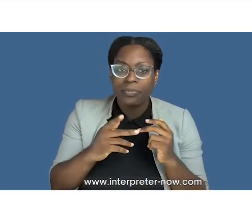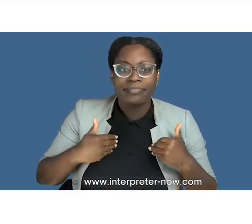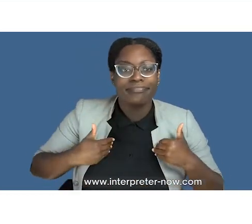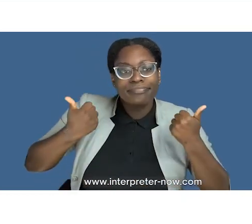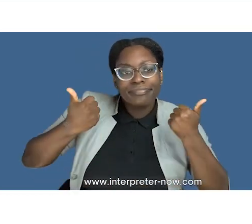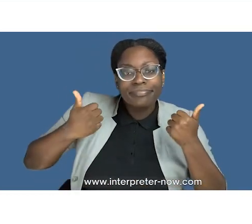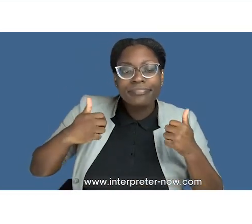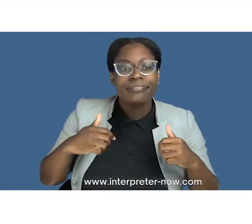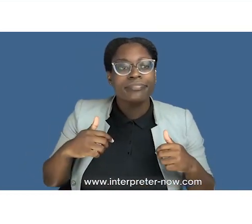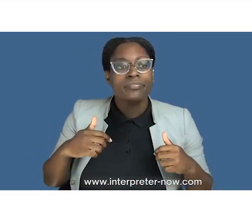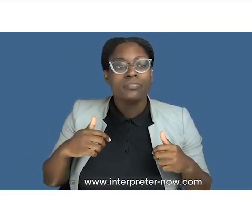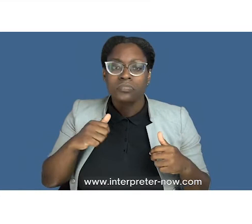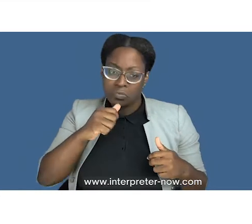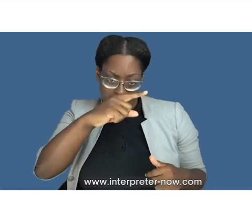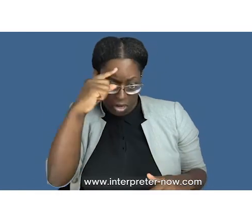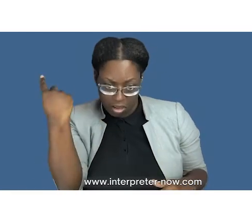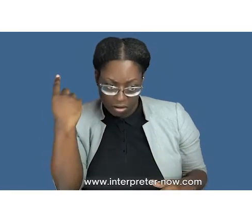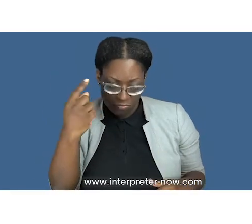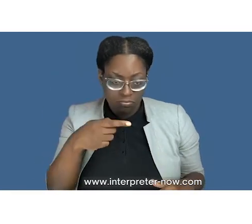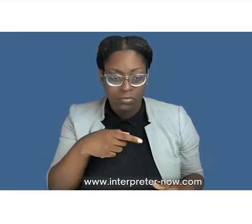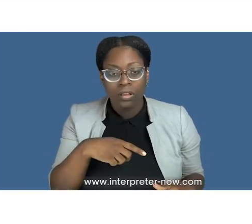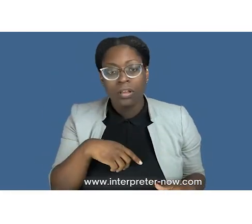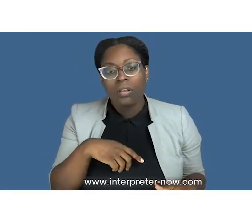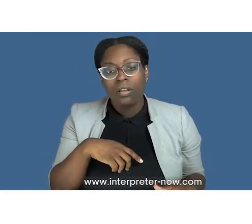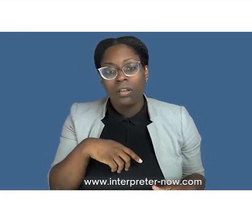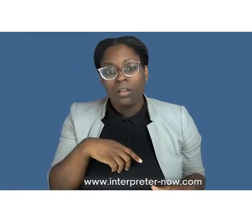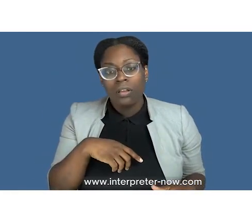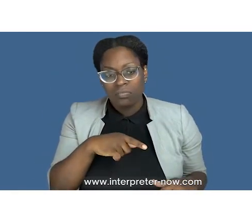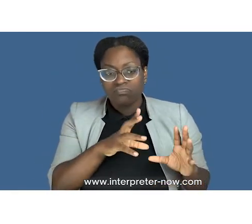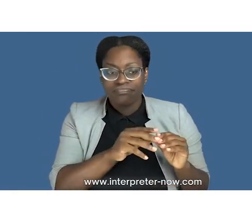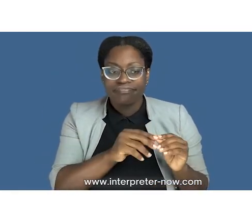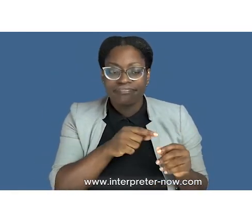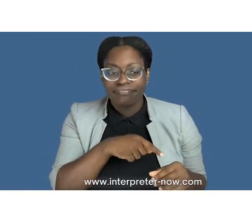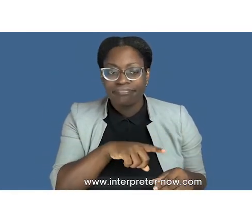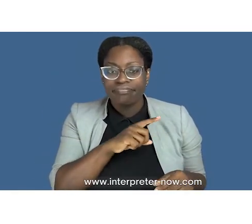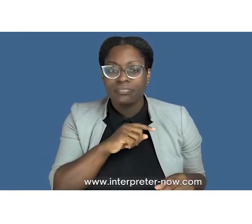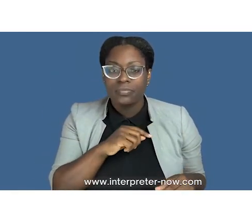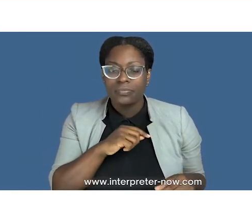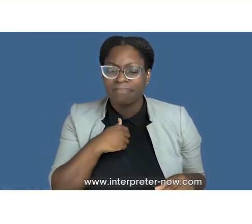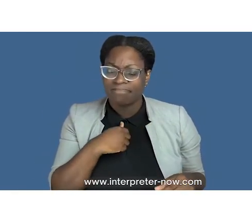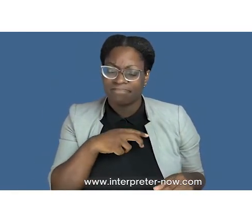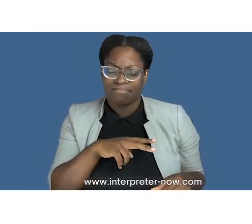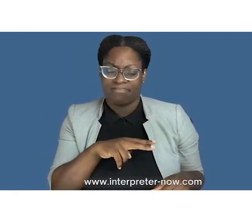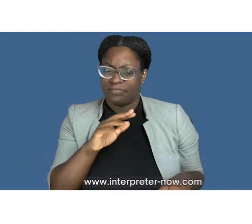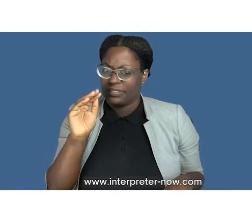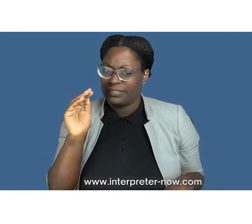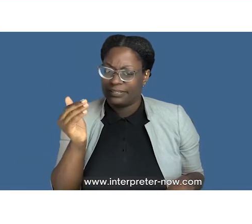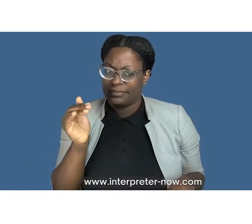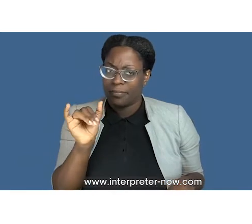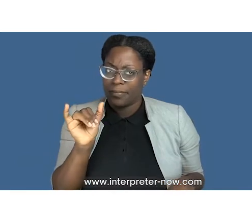were in many cases younger, in many cases not Black. And